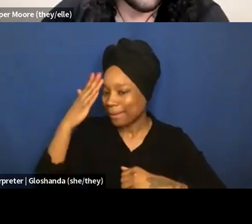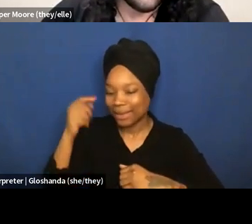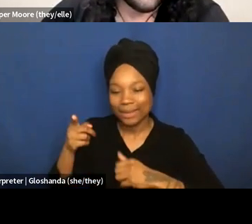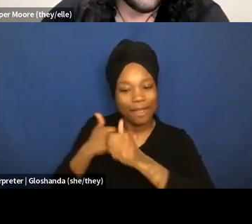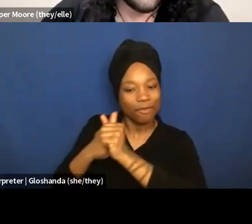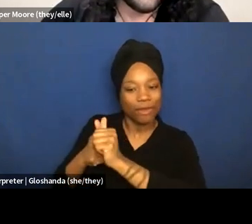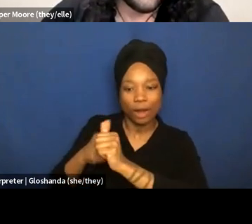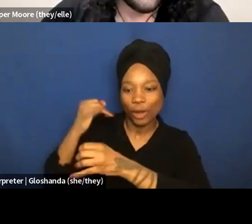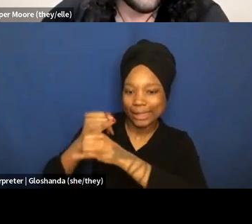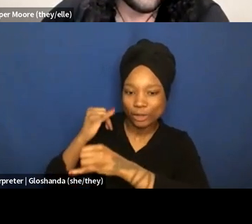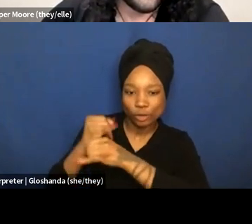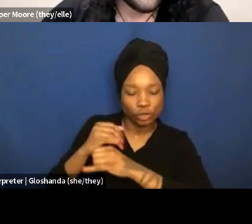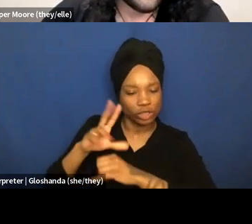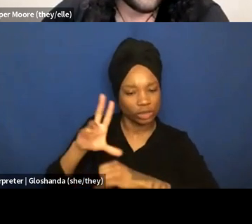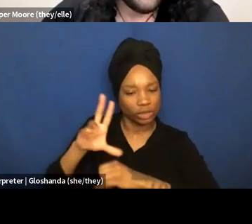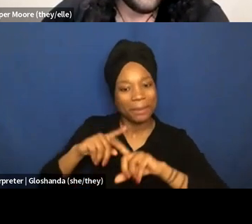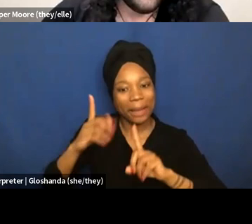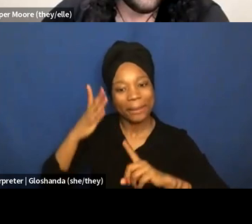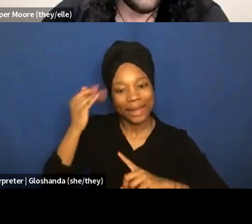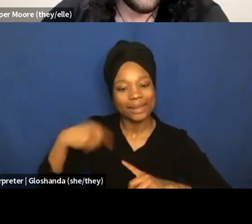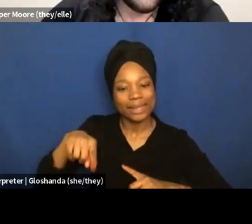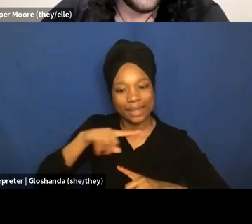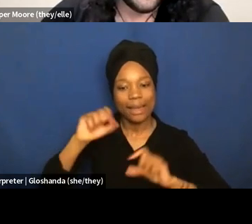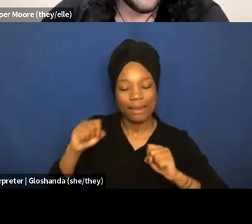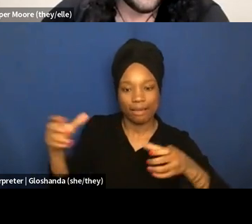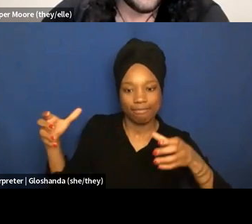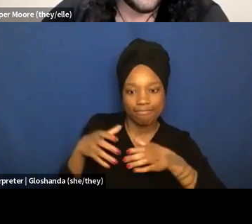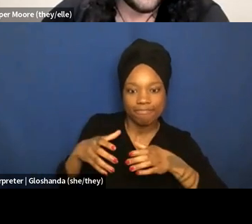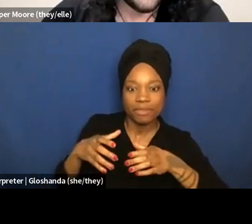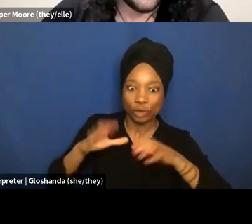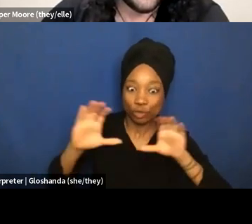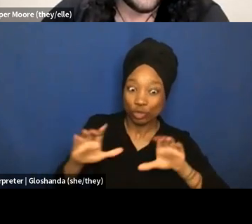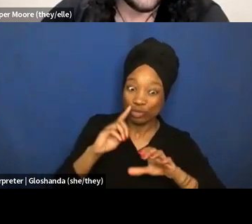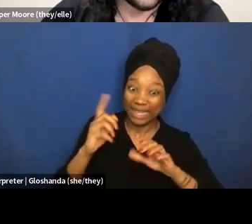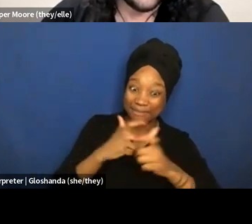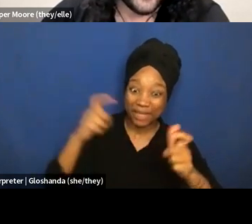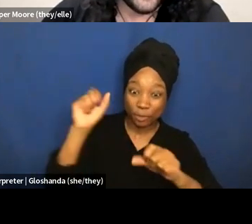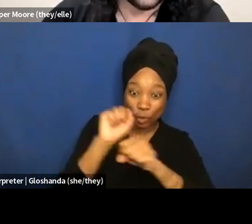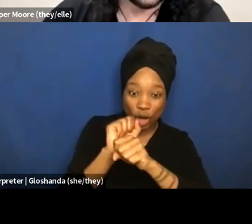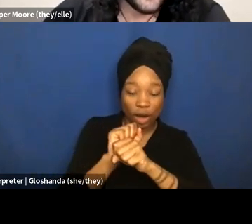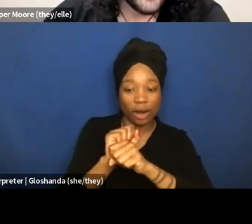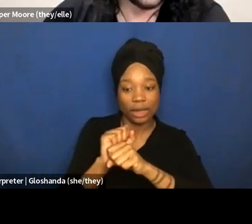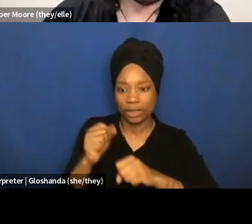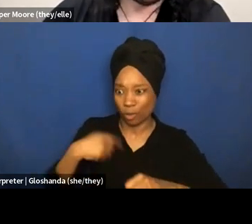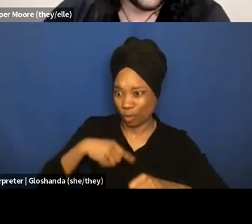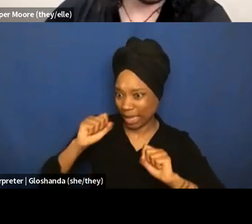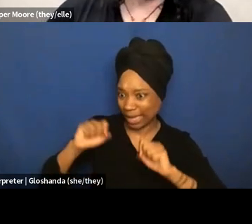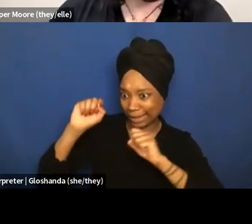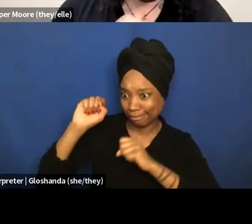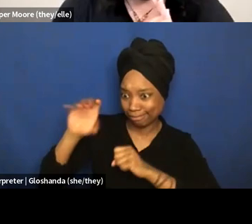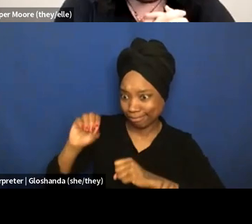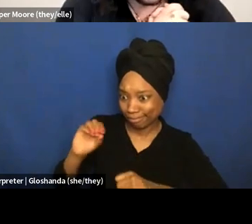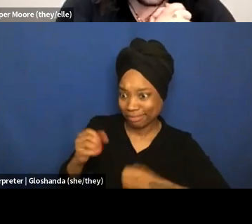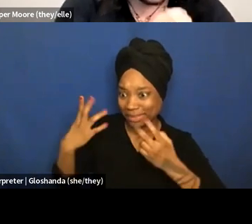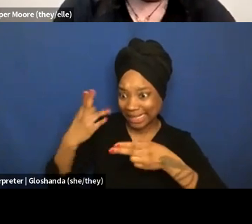to something really huge. So just want to say that because we can drop a lot of names, but are you going to go Google them? Maybe. But